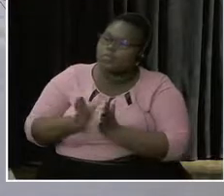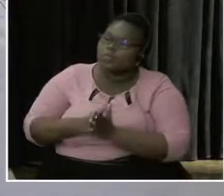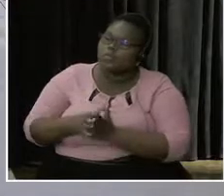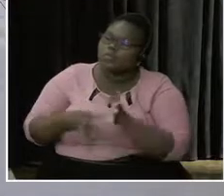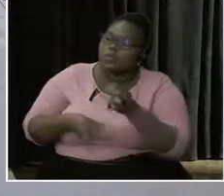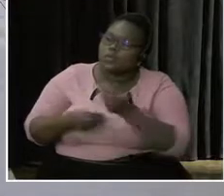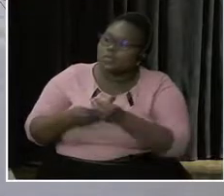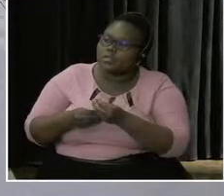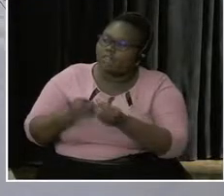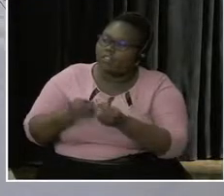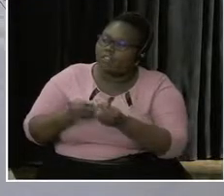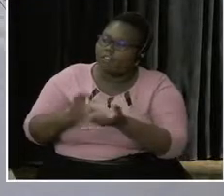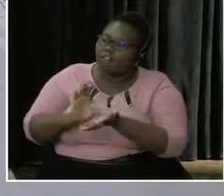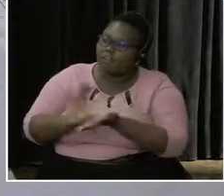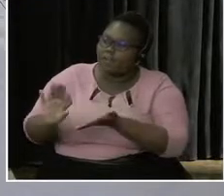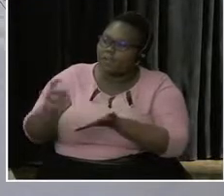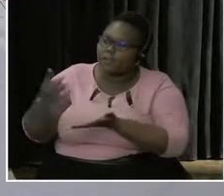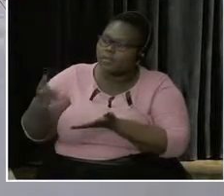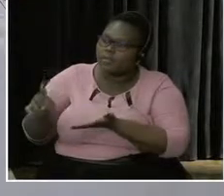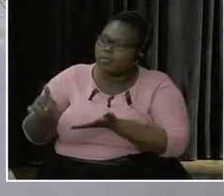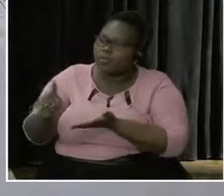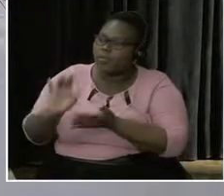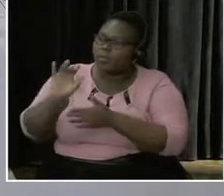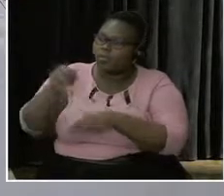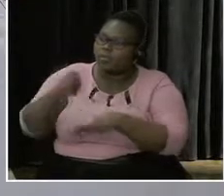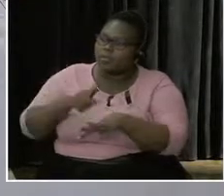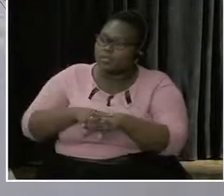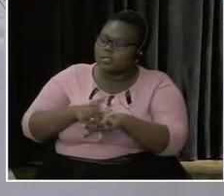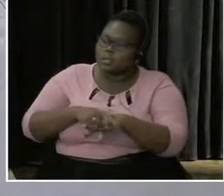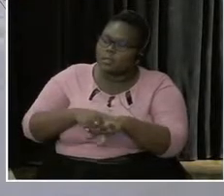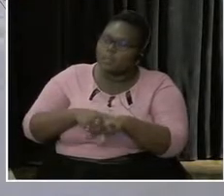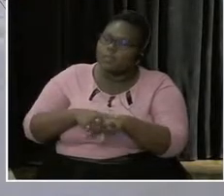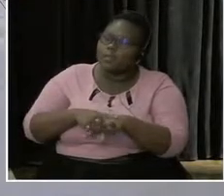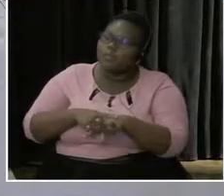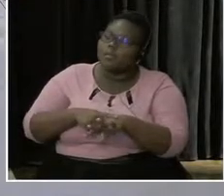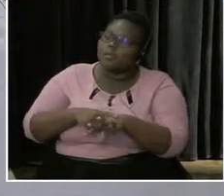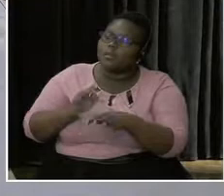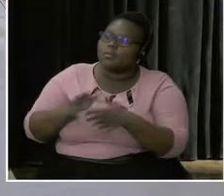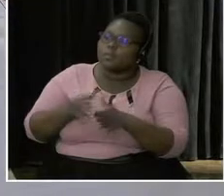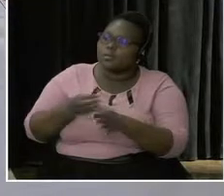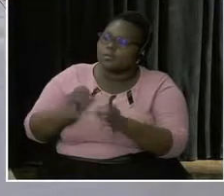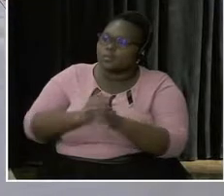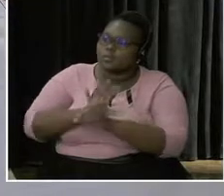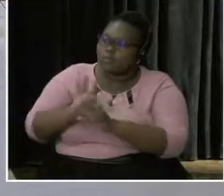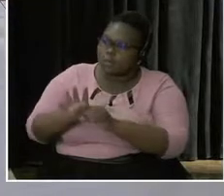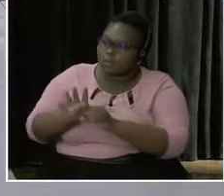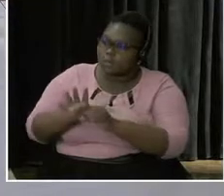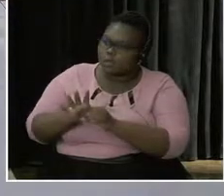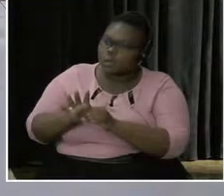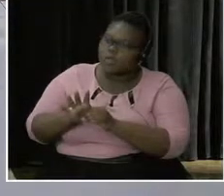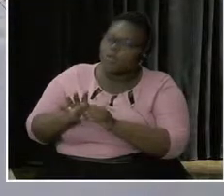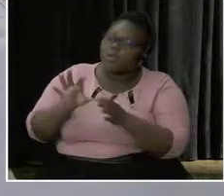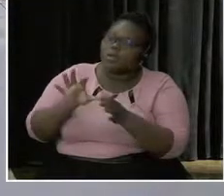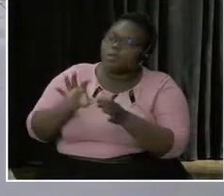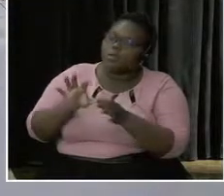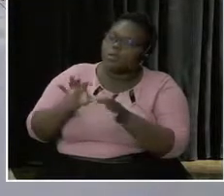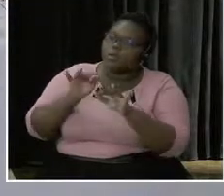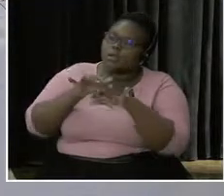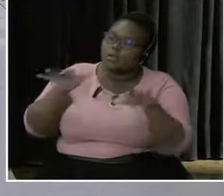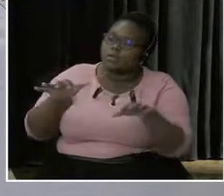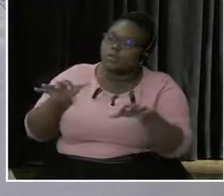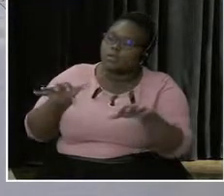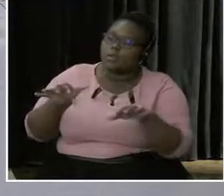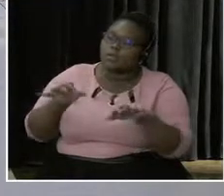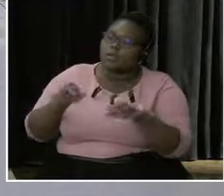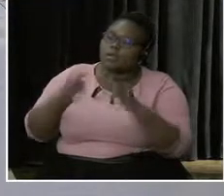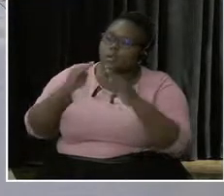additional funding to cater for overtime expenditure in respect of COVID-19 homeless shelter management. Committee recommends.